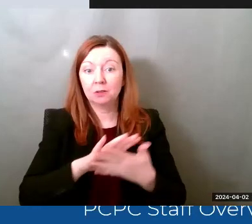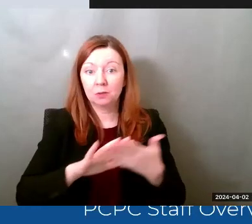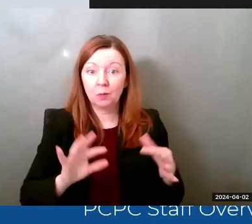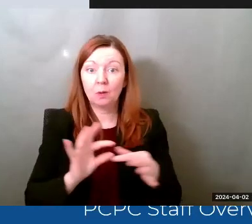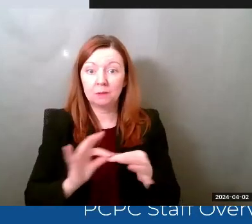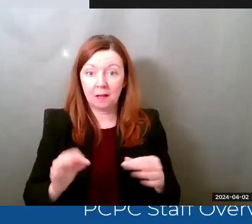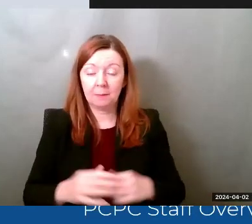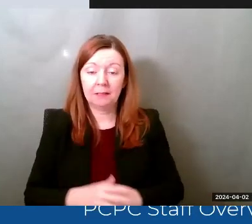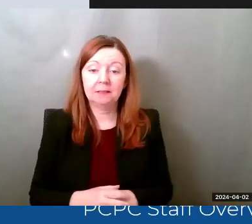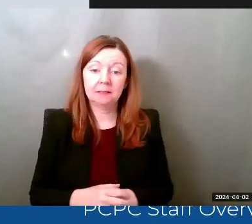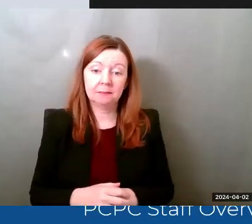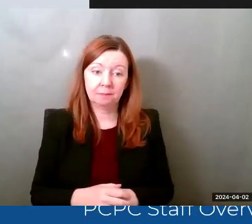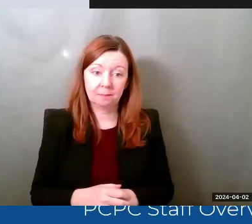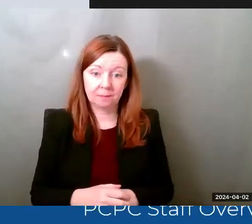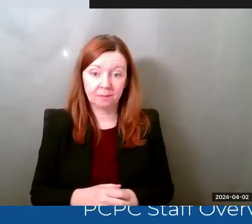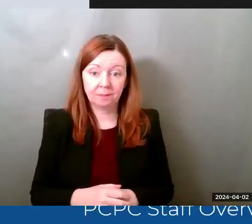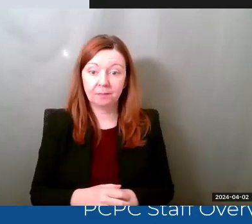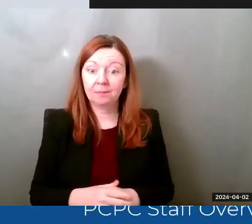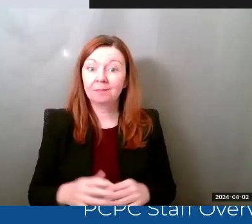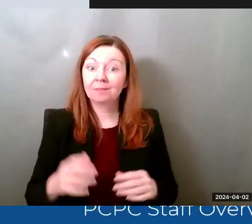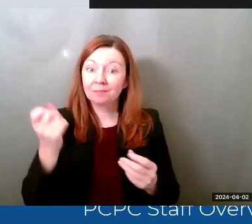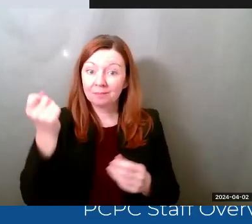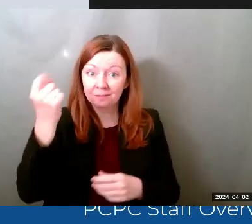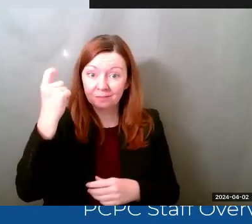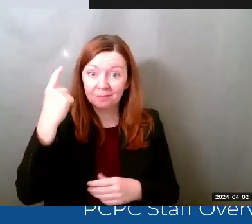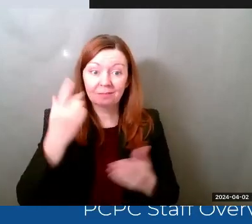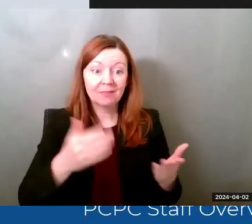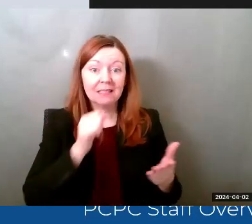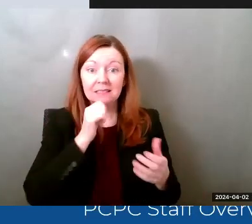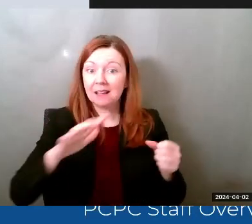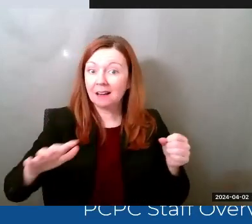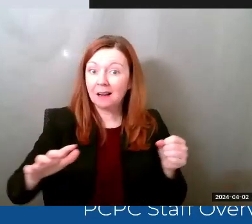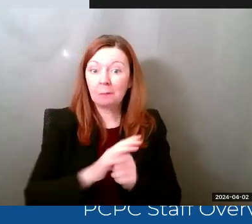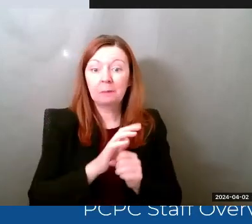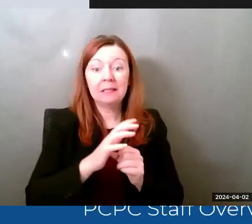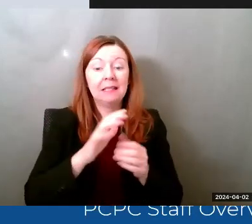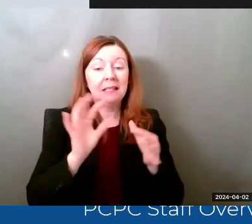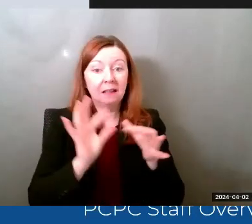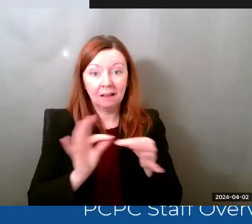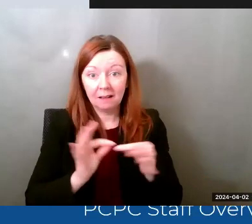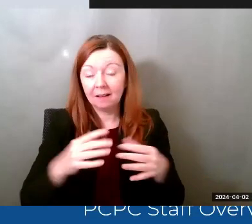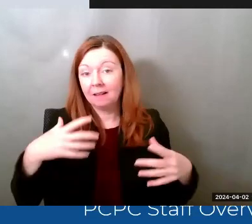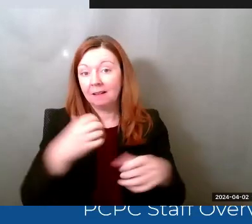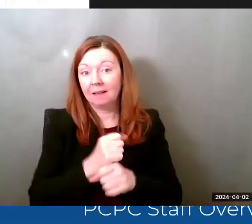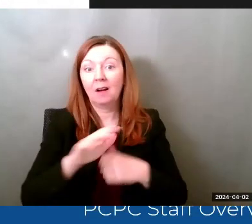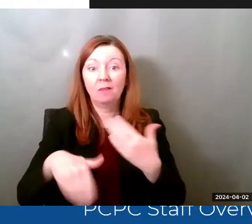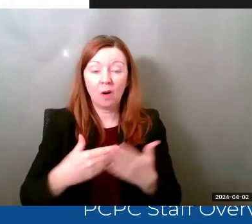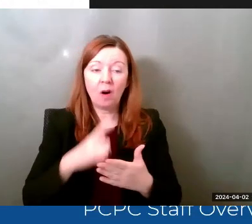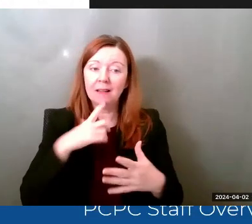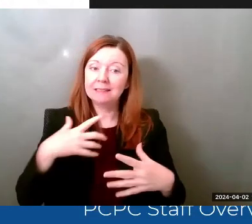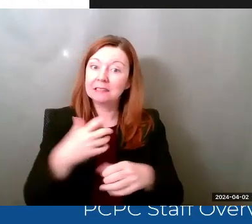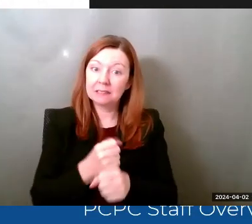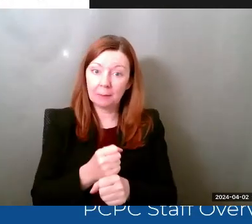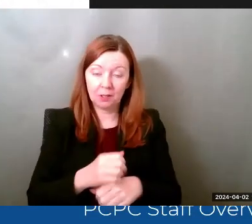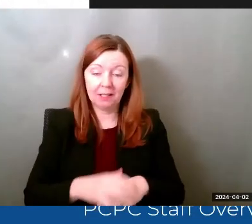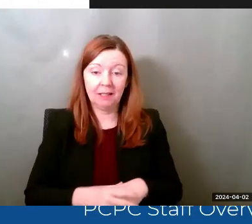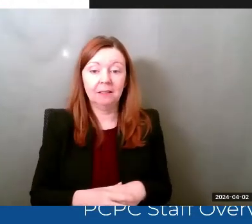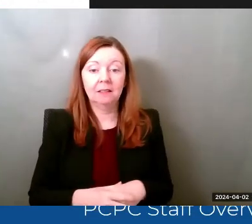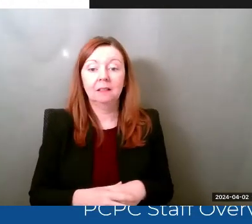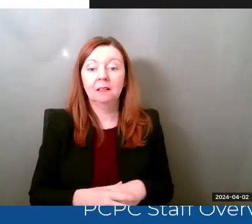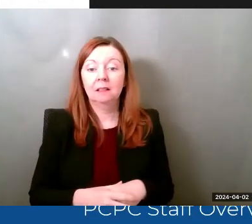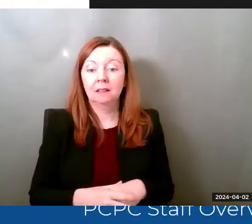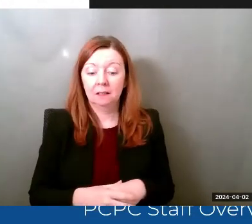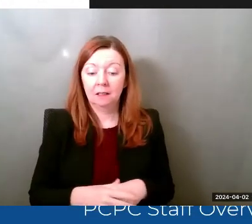comments. It is worth noting that this is not a complete recount of all the comments. This is a summary. A